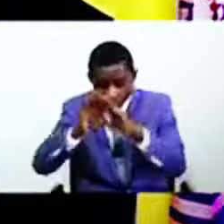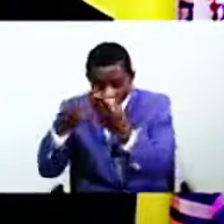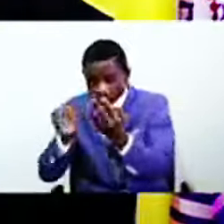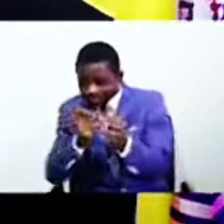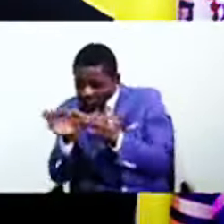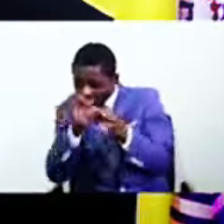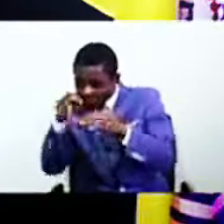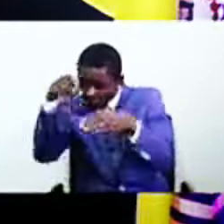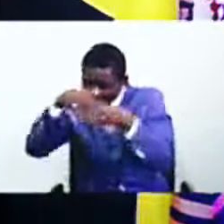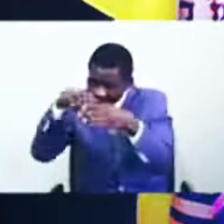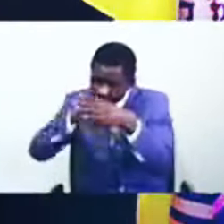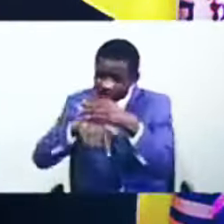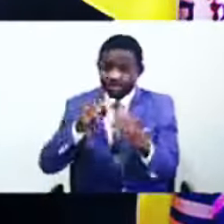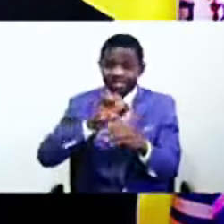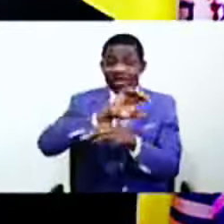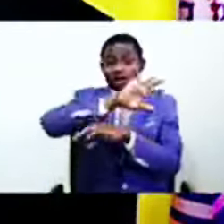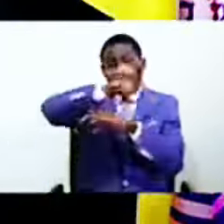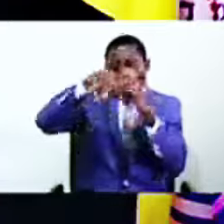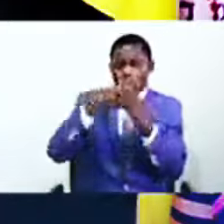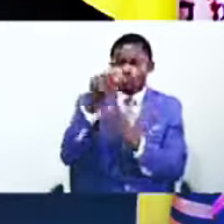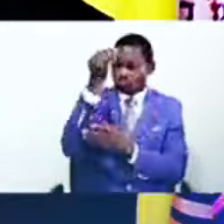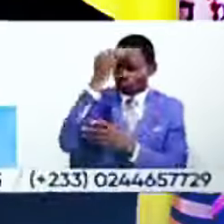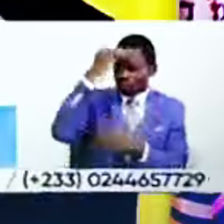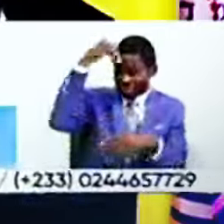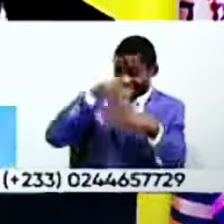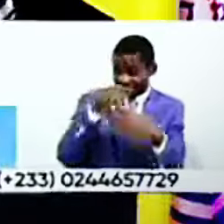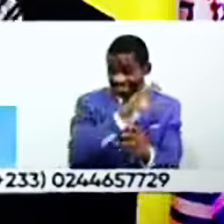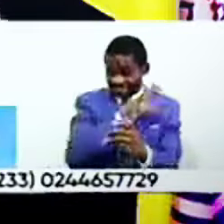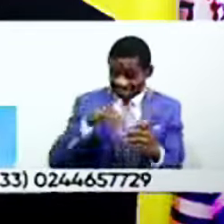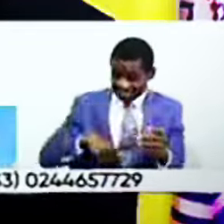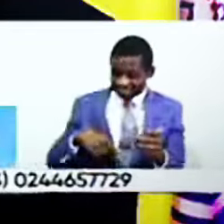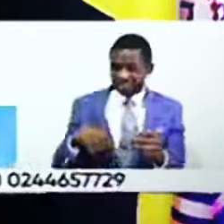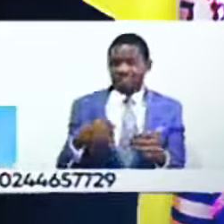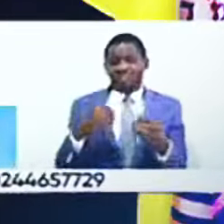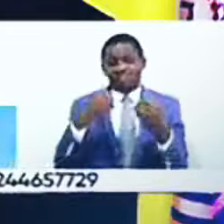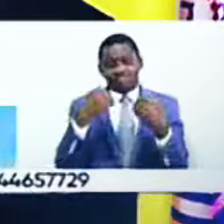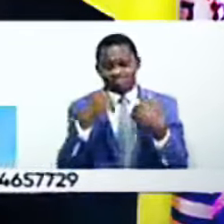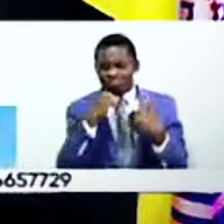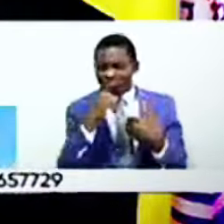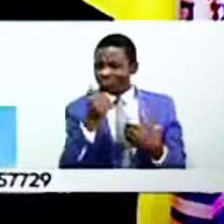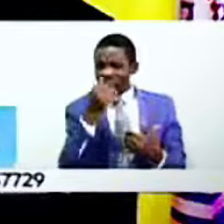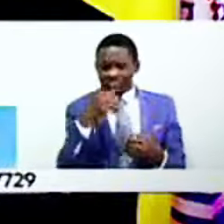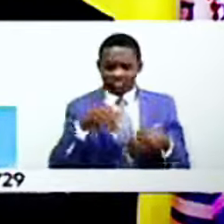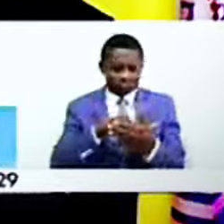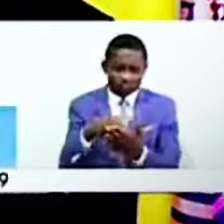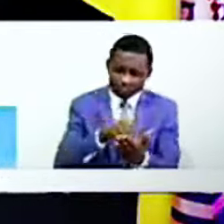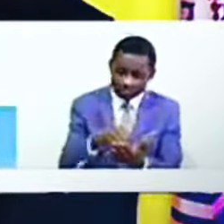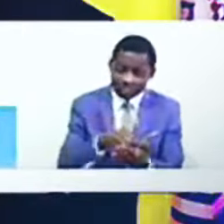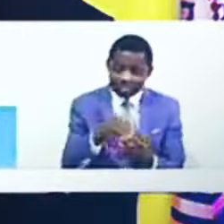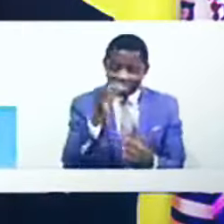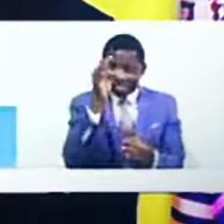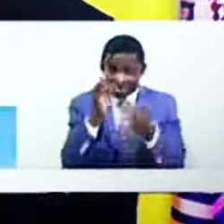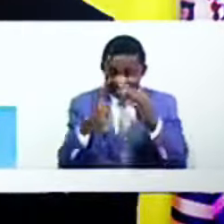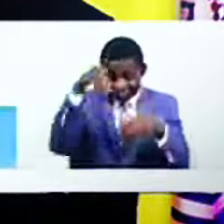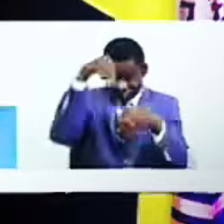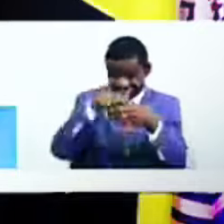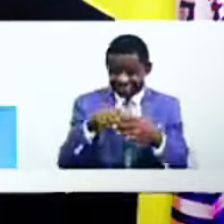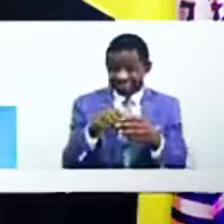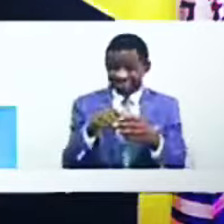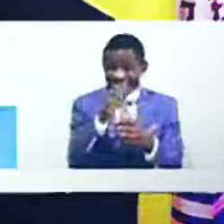Somebody will have to reason. So that we will know that in Christ, we are not weaklings. So we can live